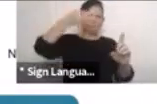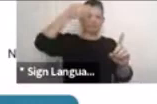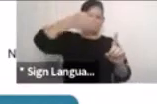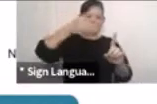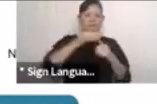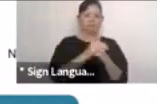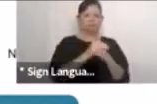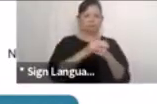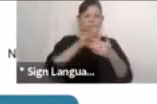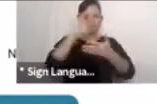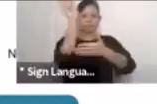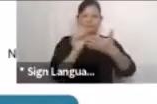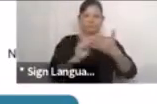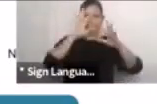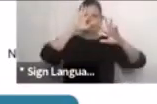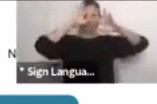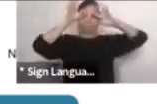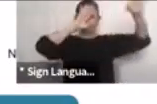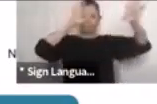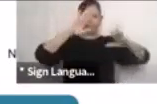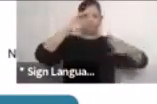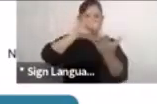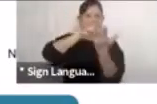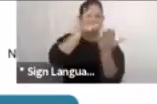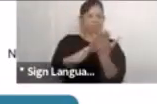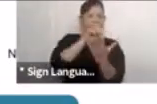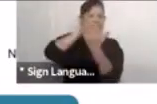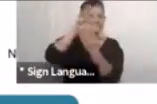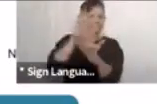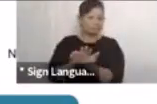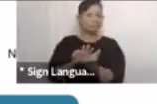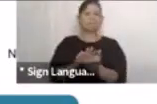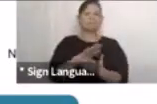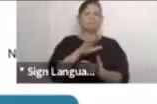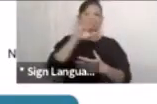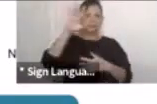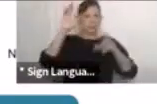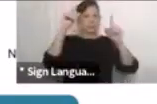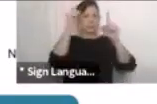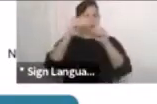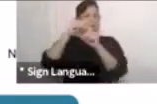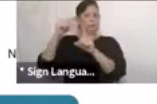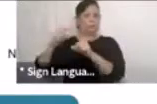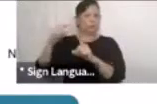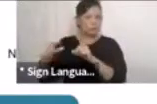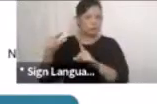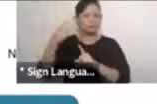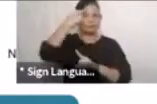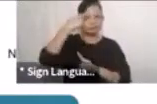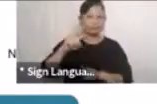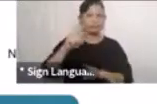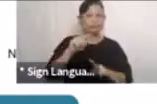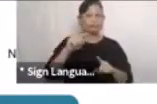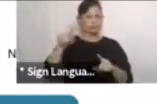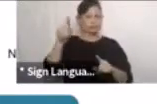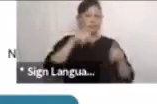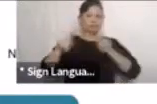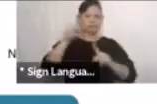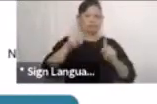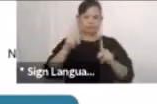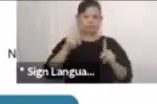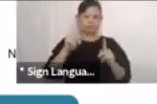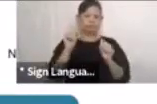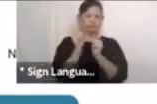designing and publishing of a sign language glossary on sexual and reproductive health and rights. But before I move on